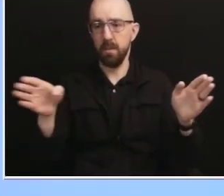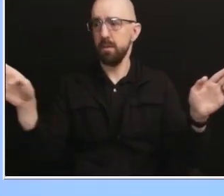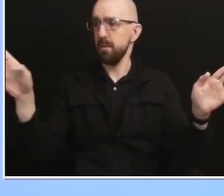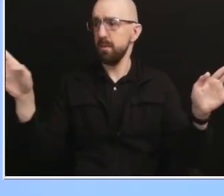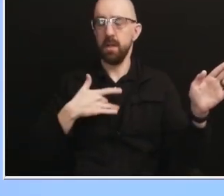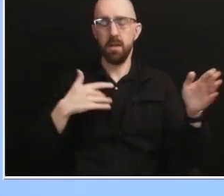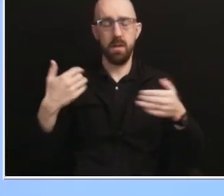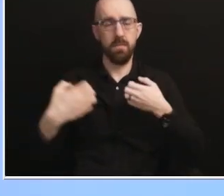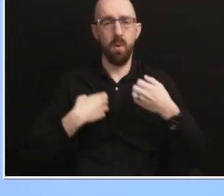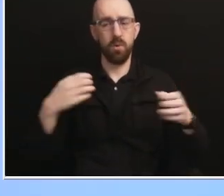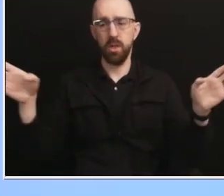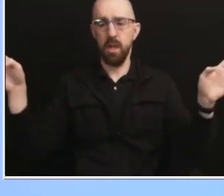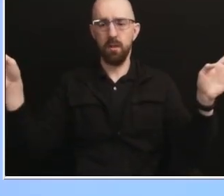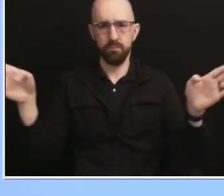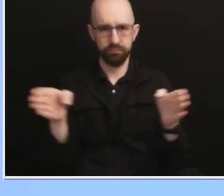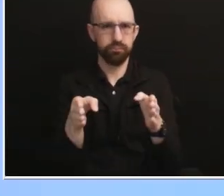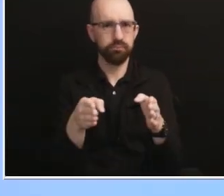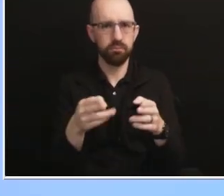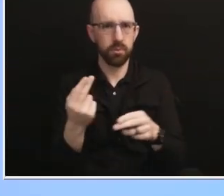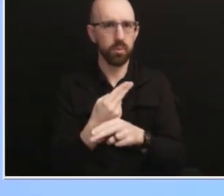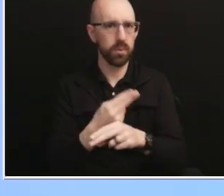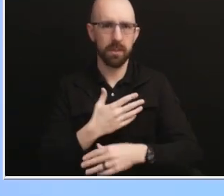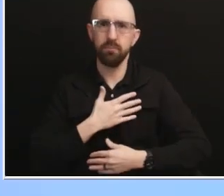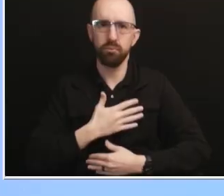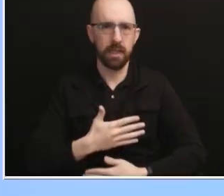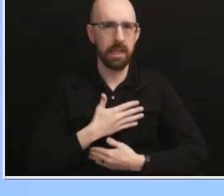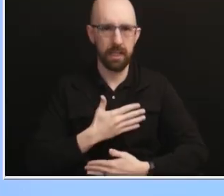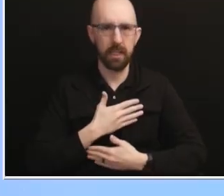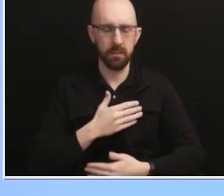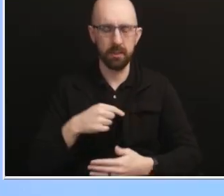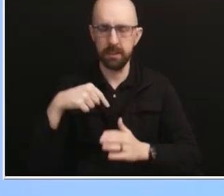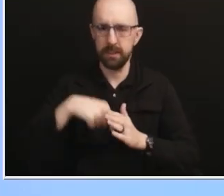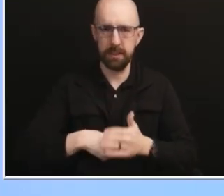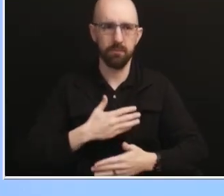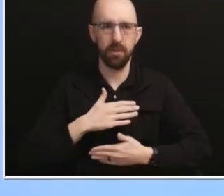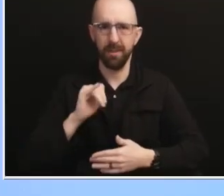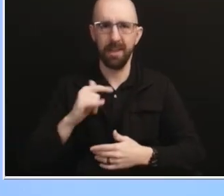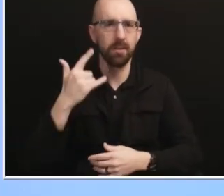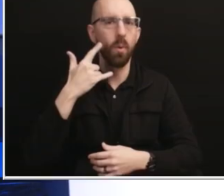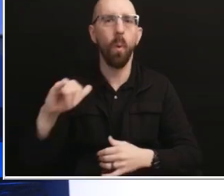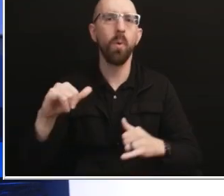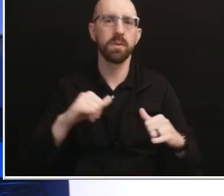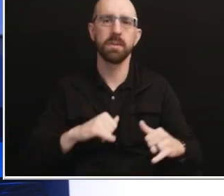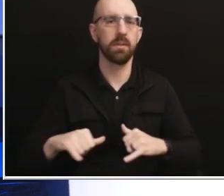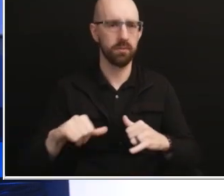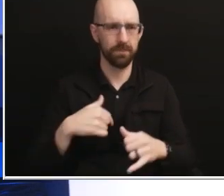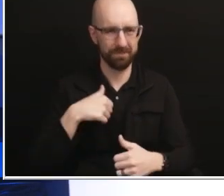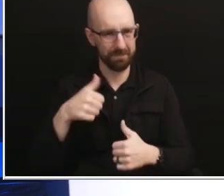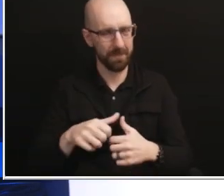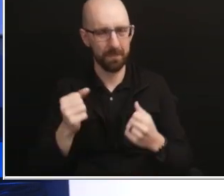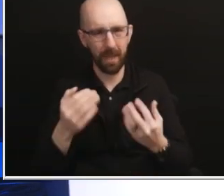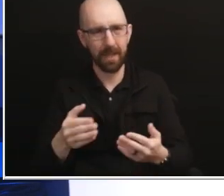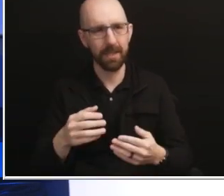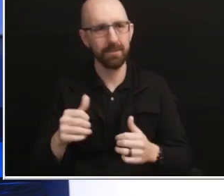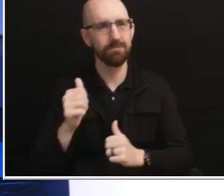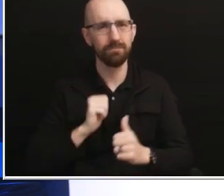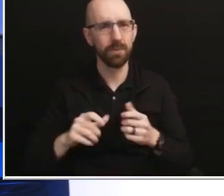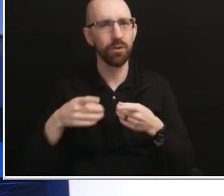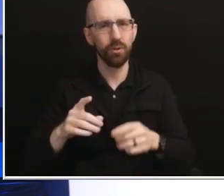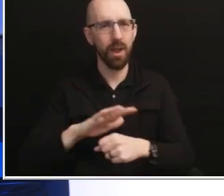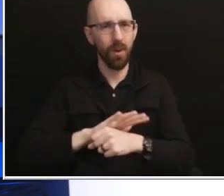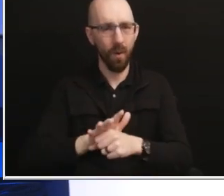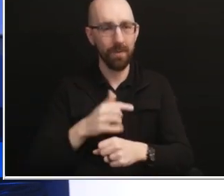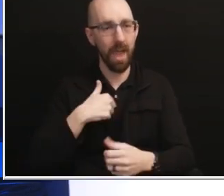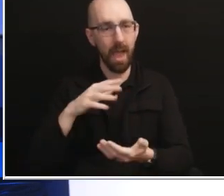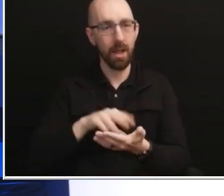So deep breathing, diaphragmatic breathing is the gold standard. I remember we did so many segments during COVID. I learned my